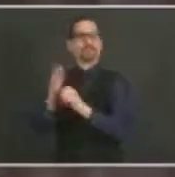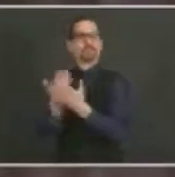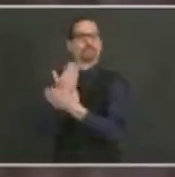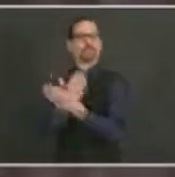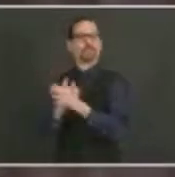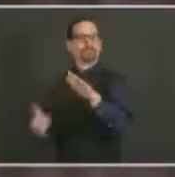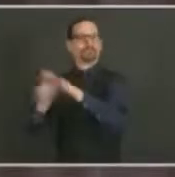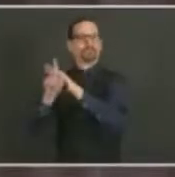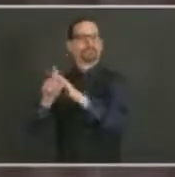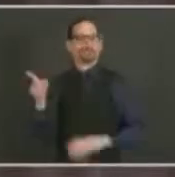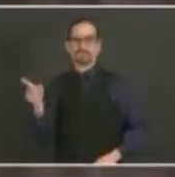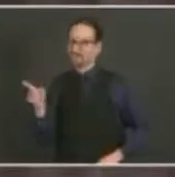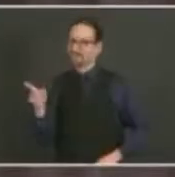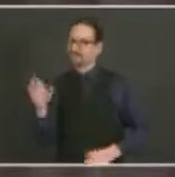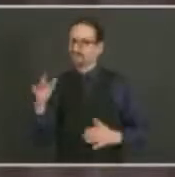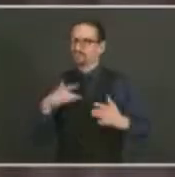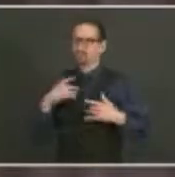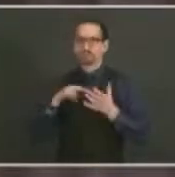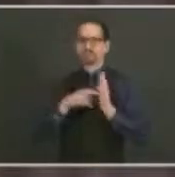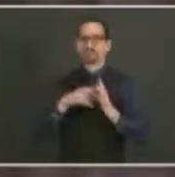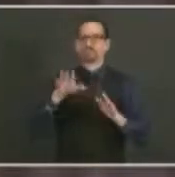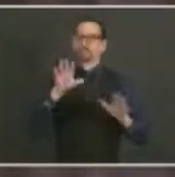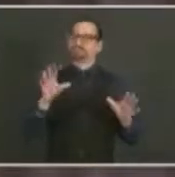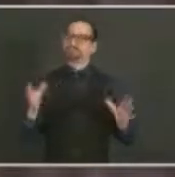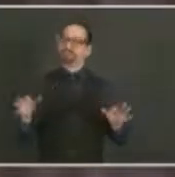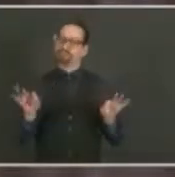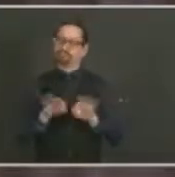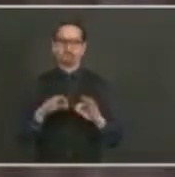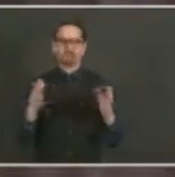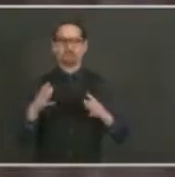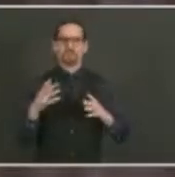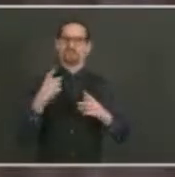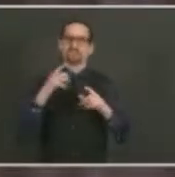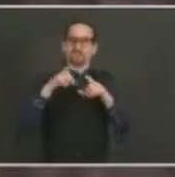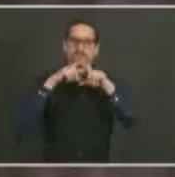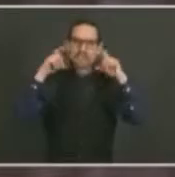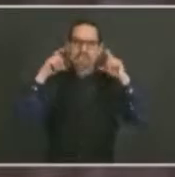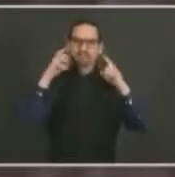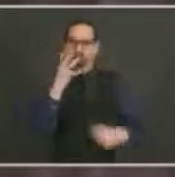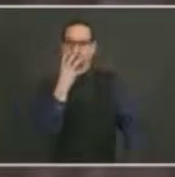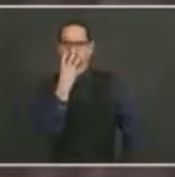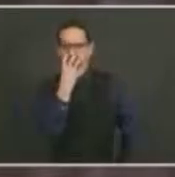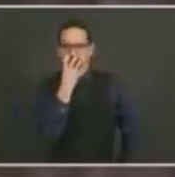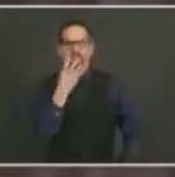masks and following the protocols that are going to keep everybody safe.